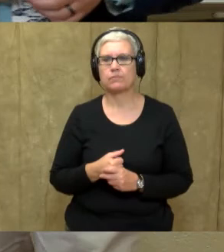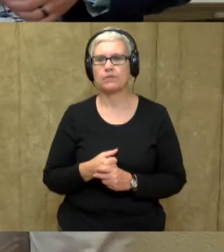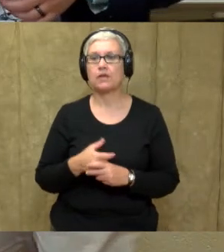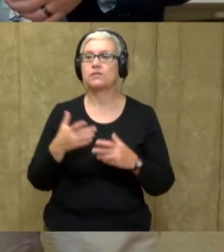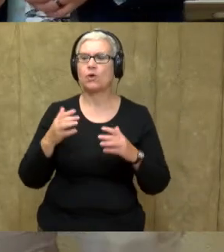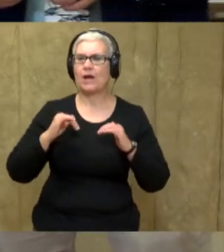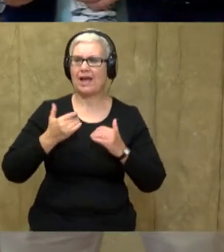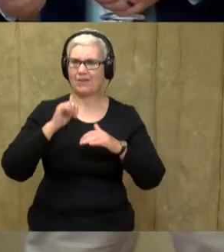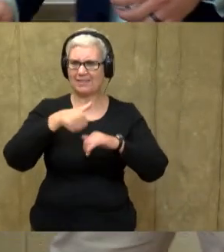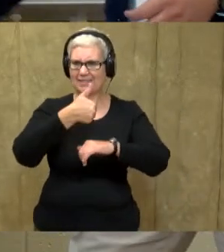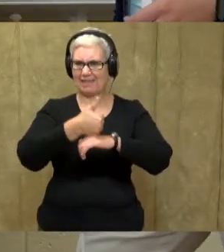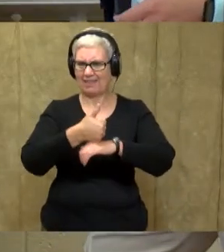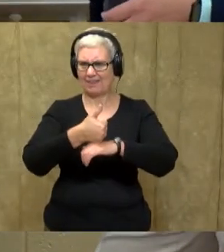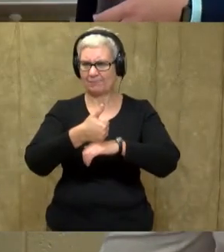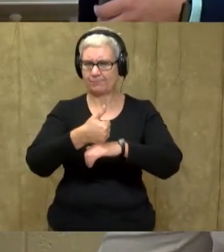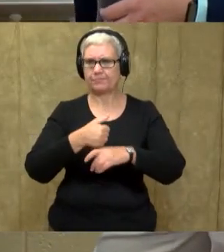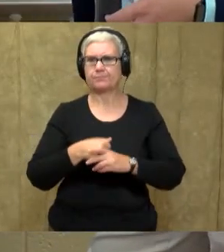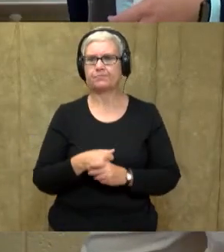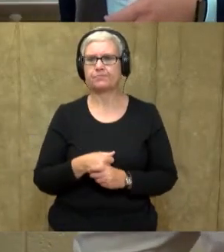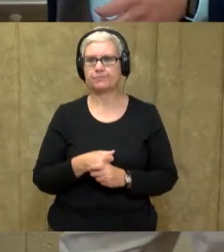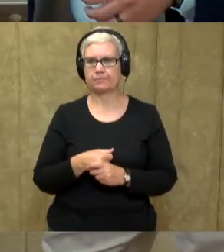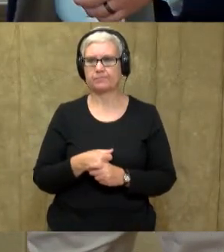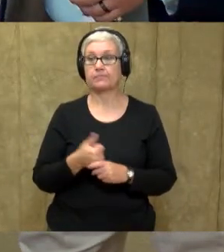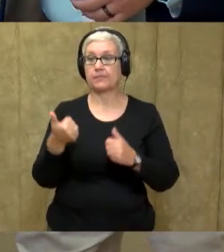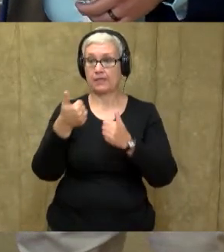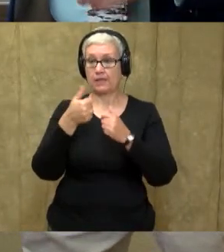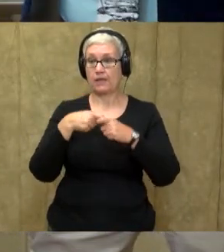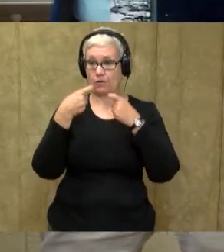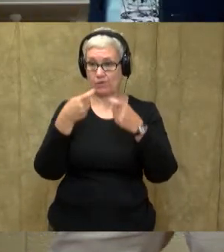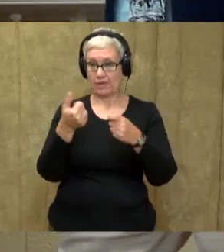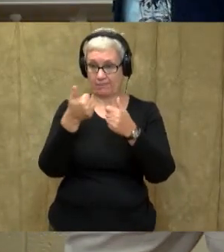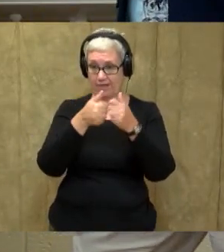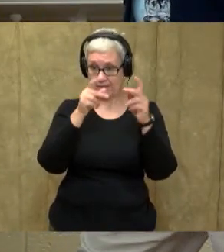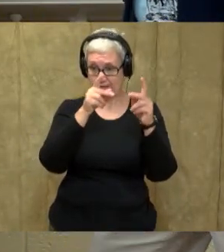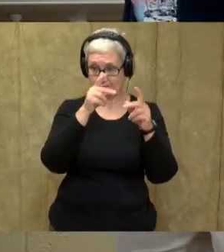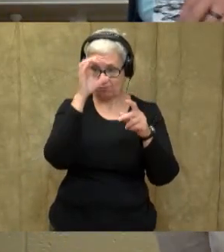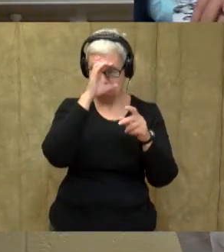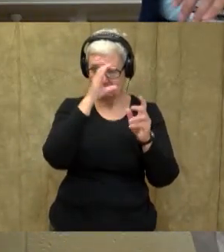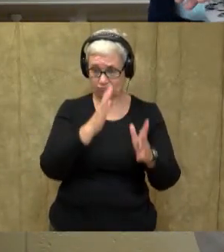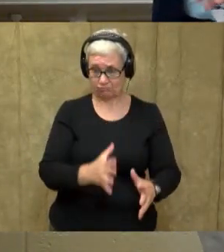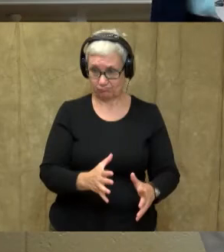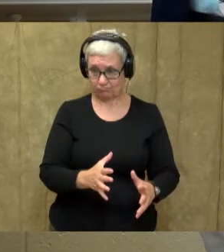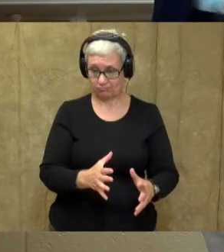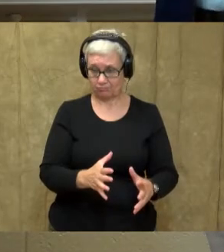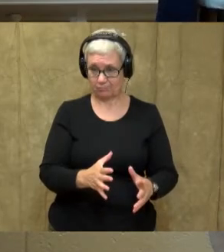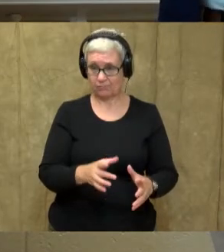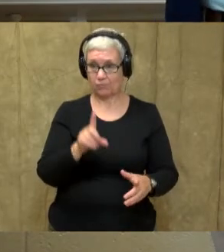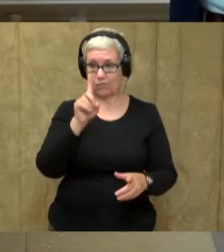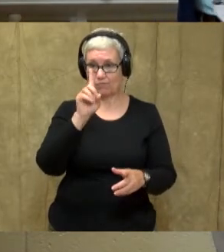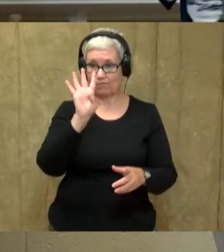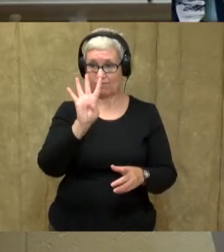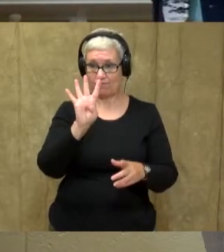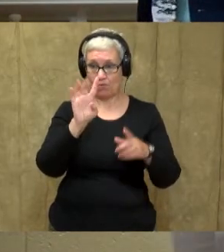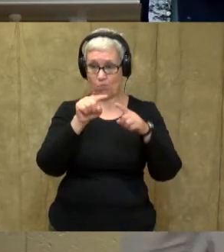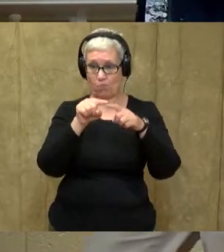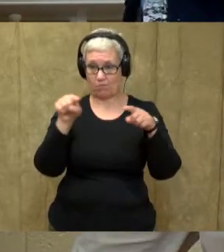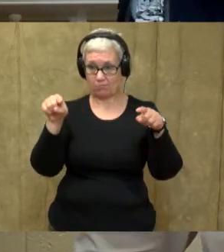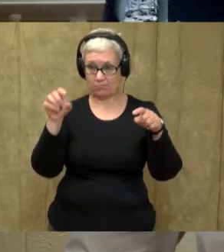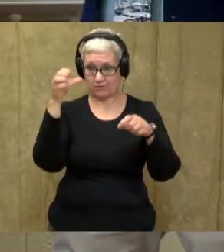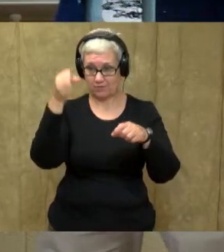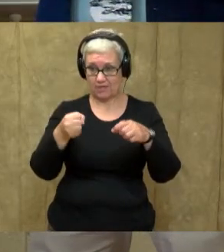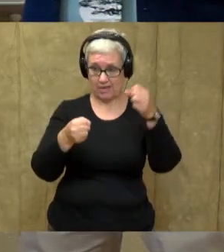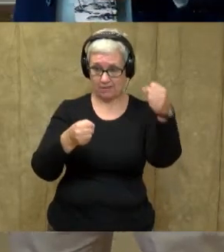the way he's gonna structure this is that he's giving each prospector 4 stakes and then exactly 100 meters of